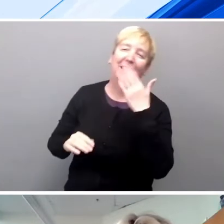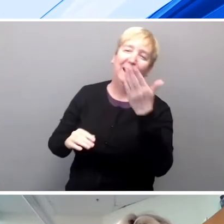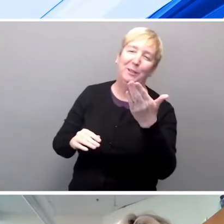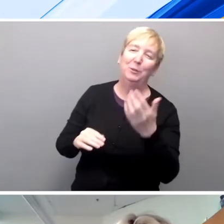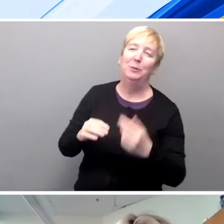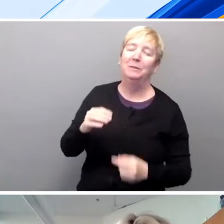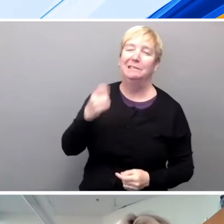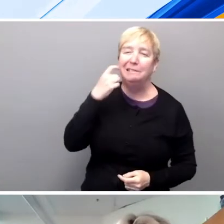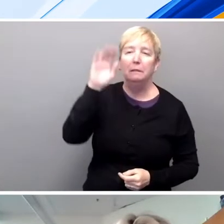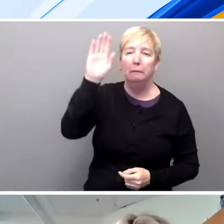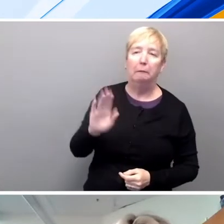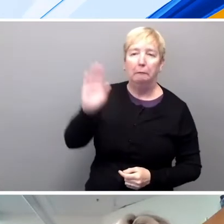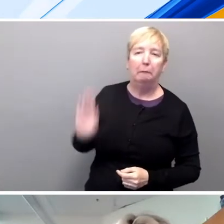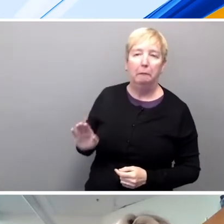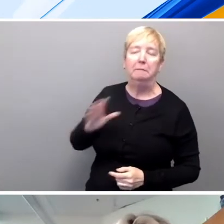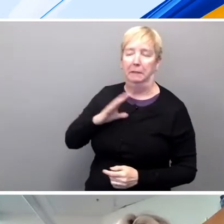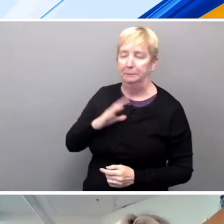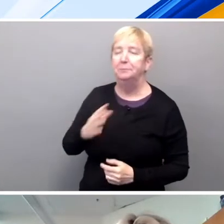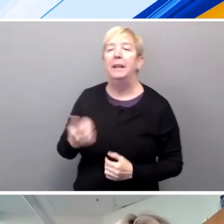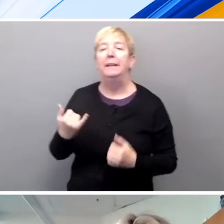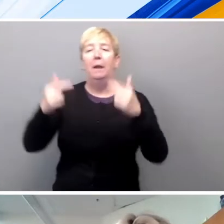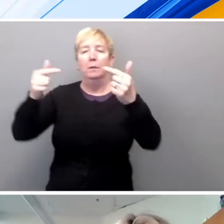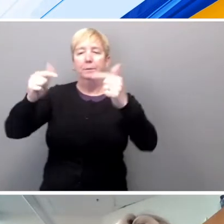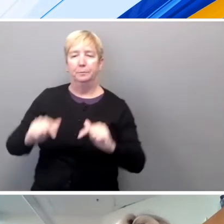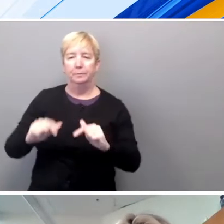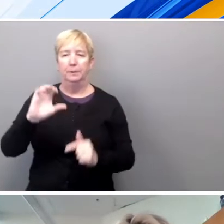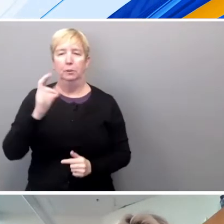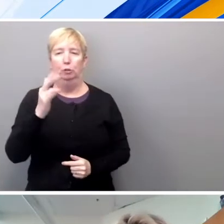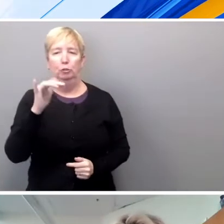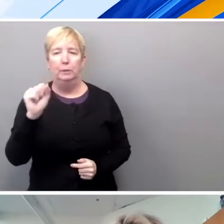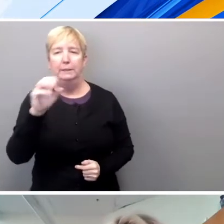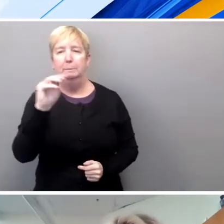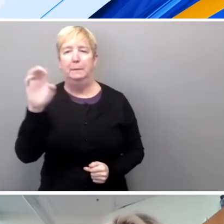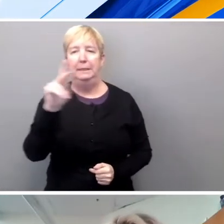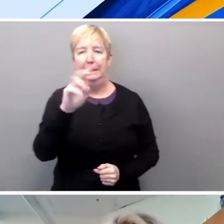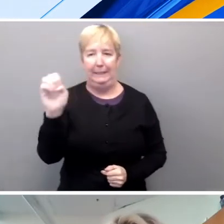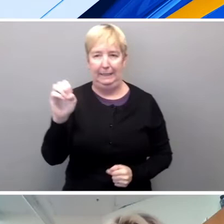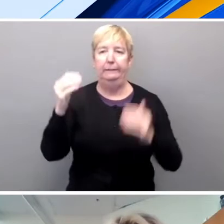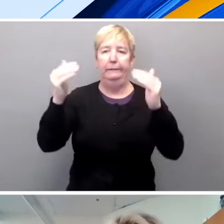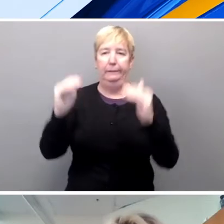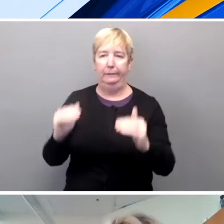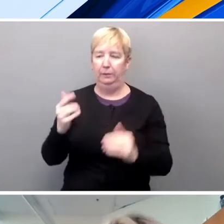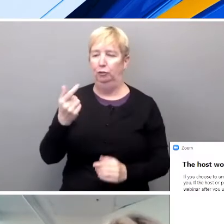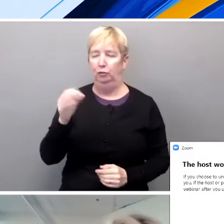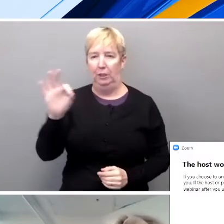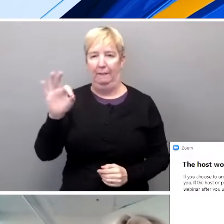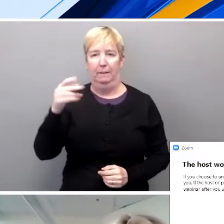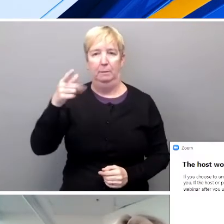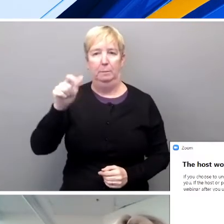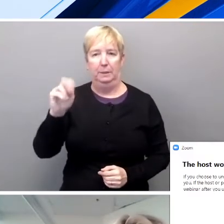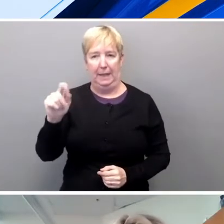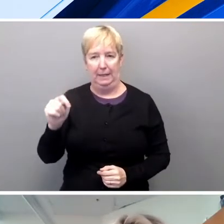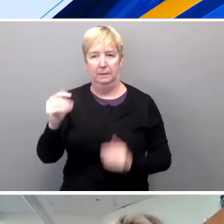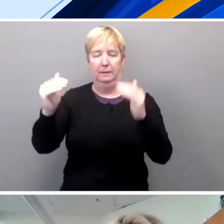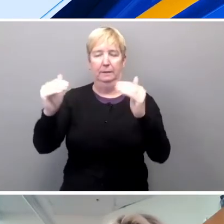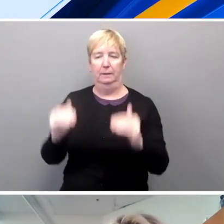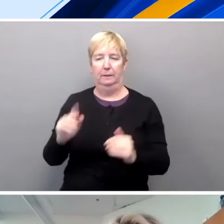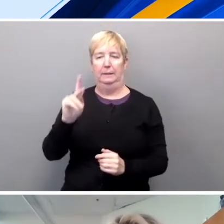you. Next, we'll turn to Chris Mckee, followed by Jeffrey Plant, followed by Kate Beery. Chris, you are